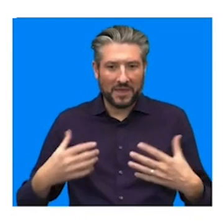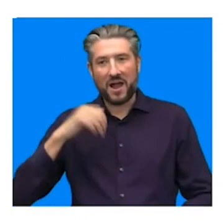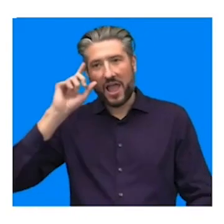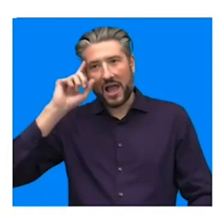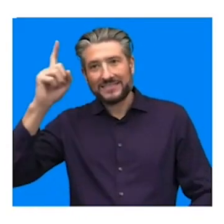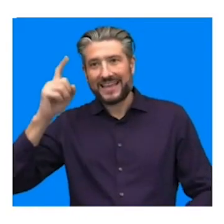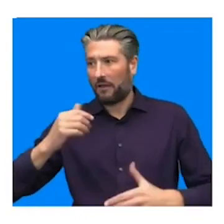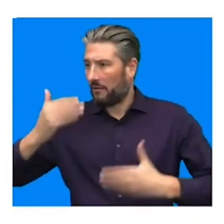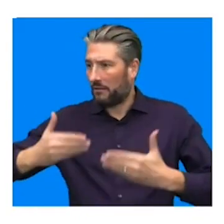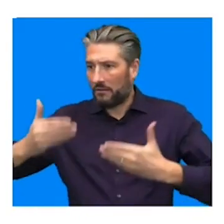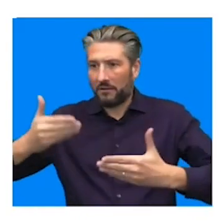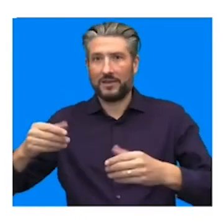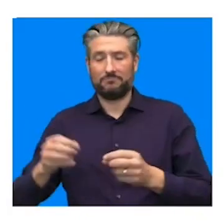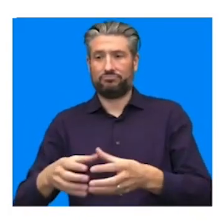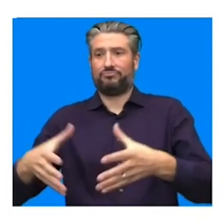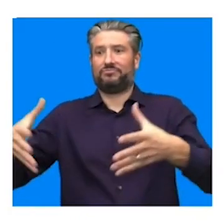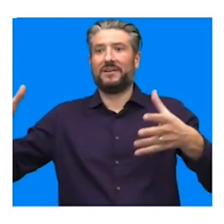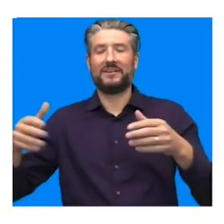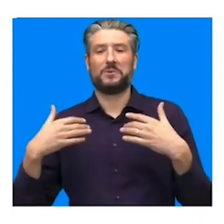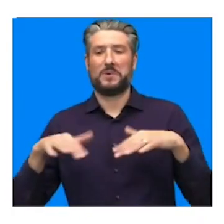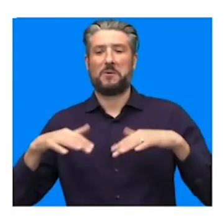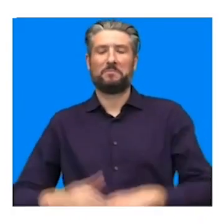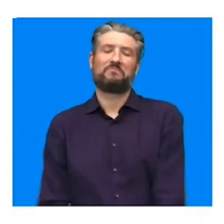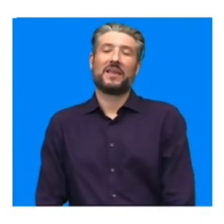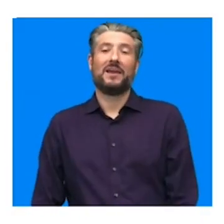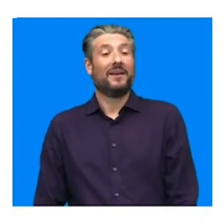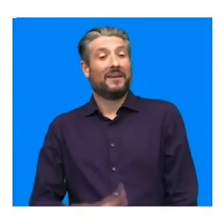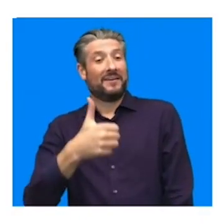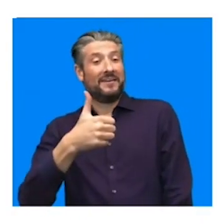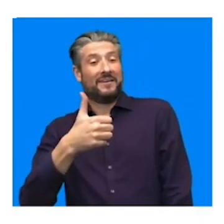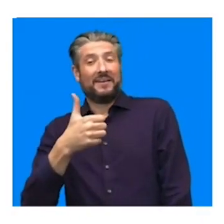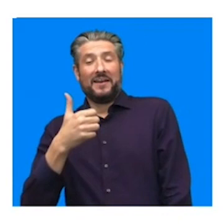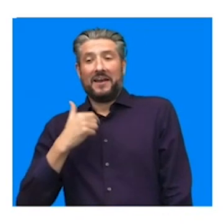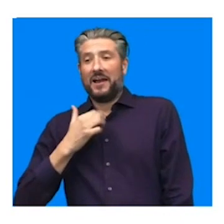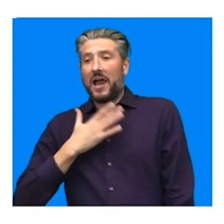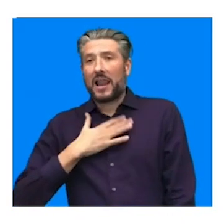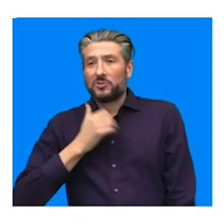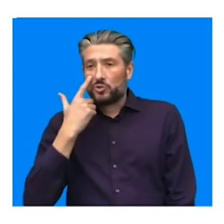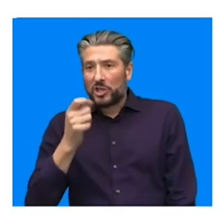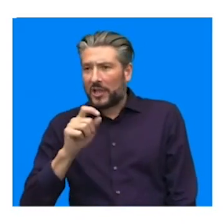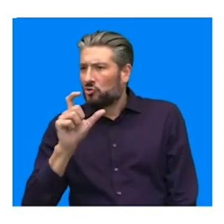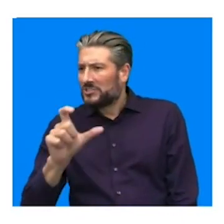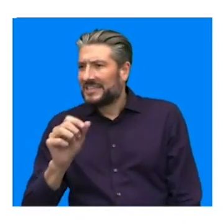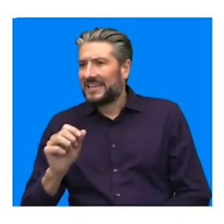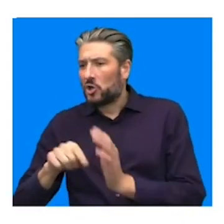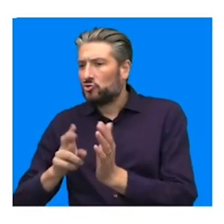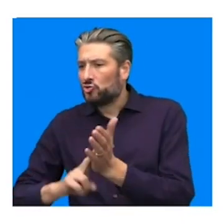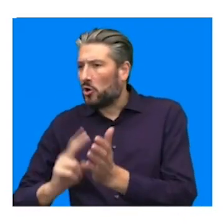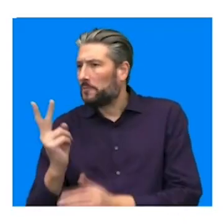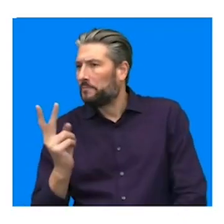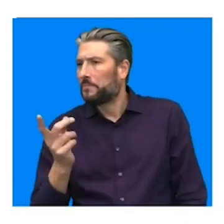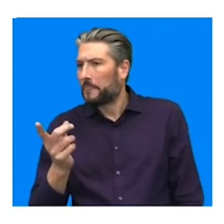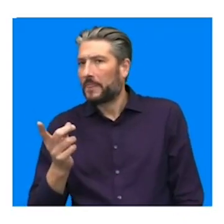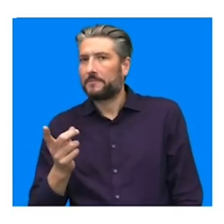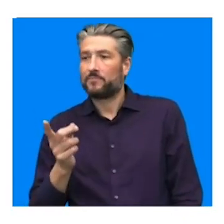far. Fantastic. Well, can I just check with Christine and John then? What were your main findings when you started doing this